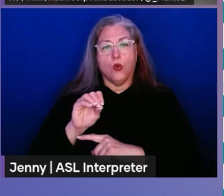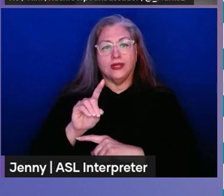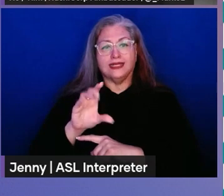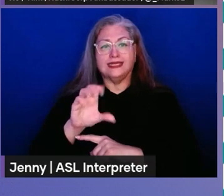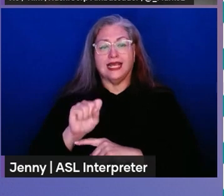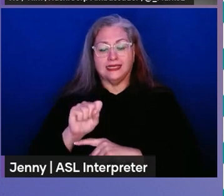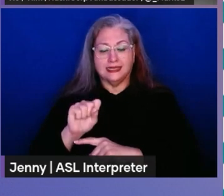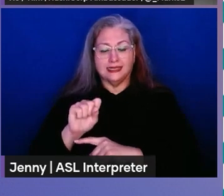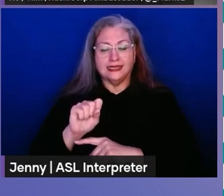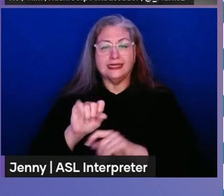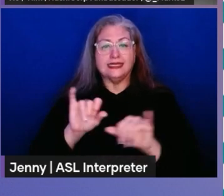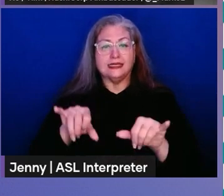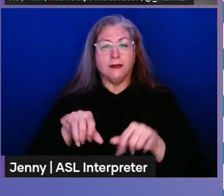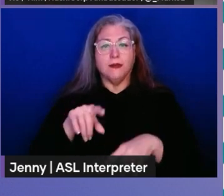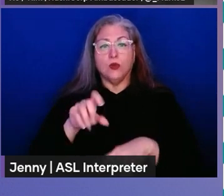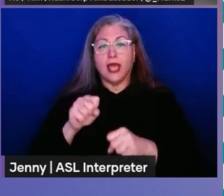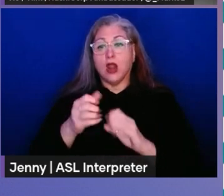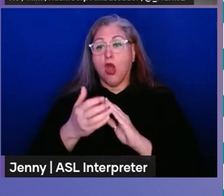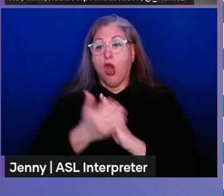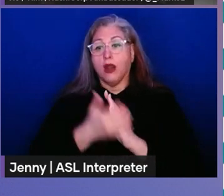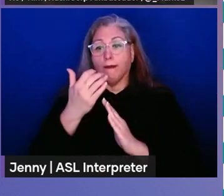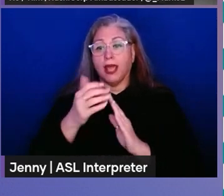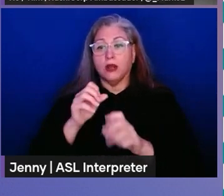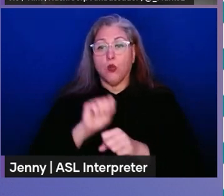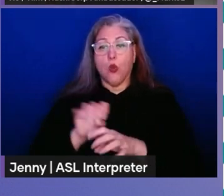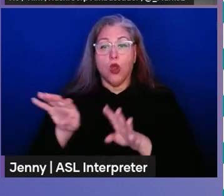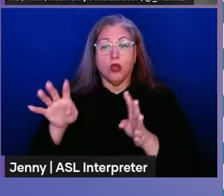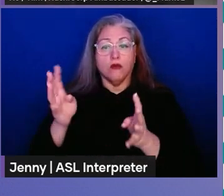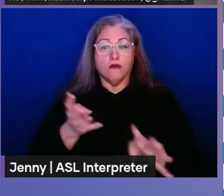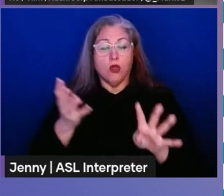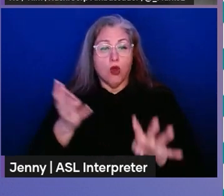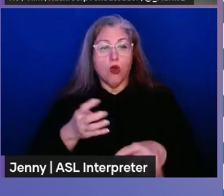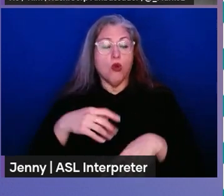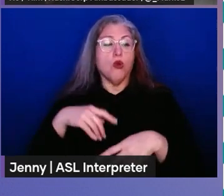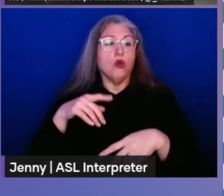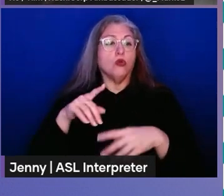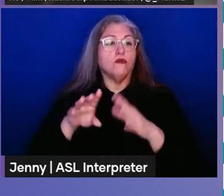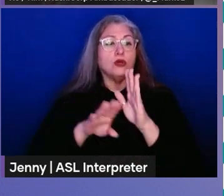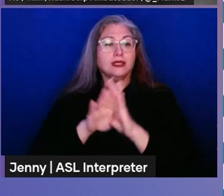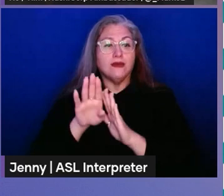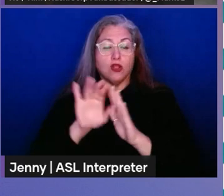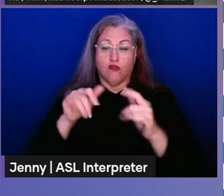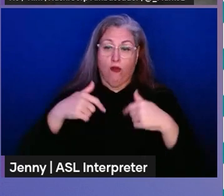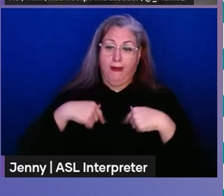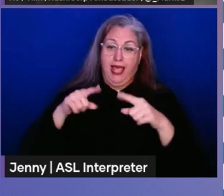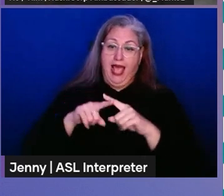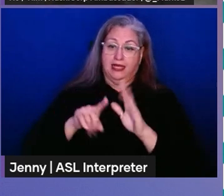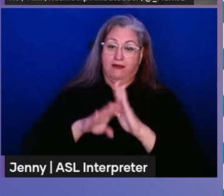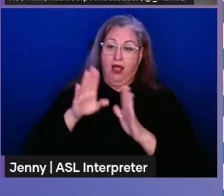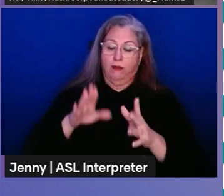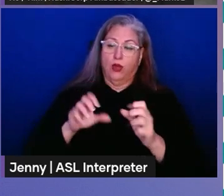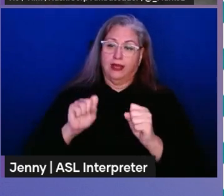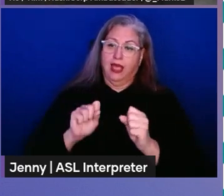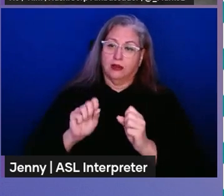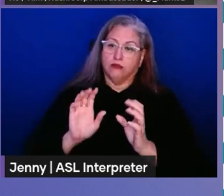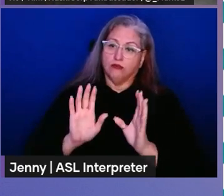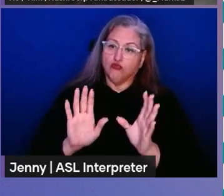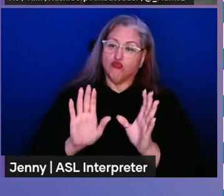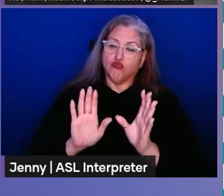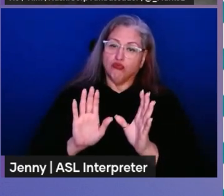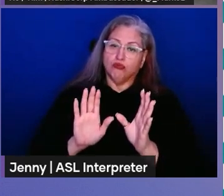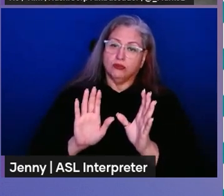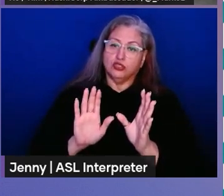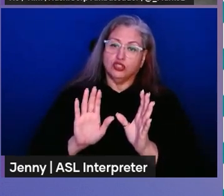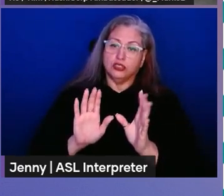for example, you can automate the workflow in terms of if a developer or me as a developer push something to the